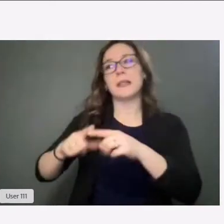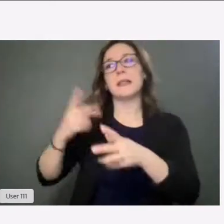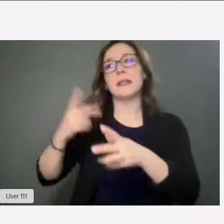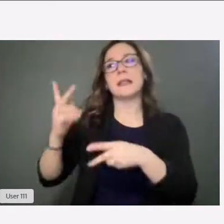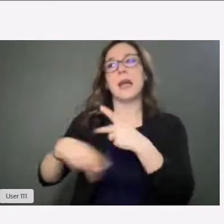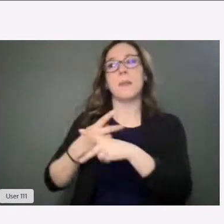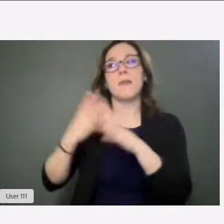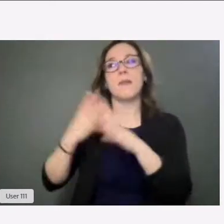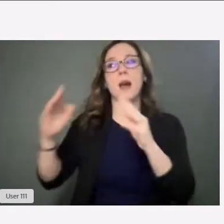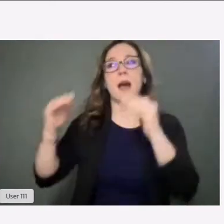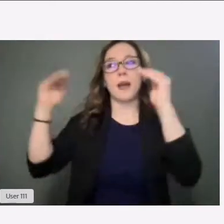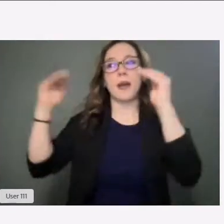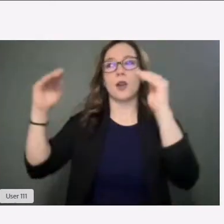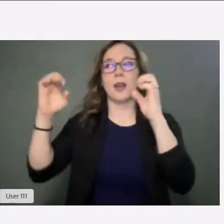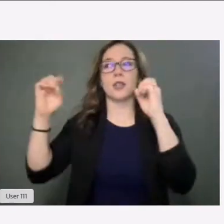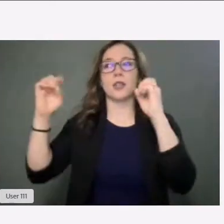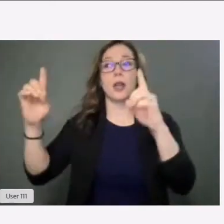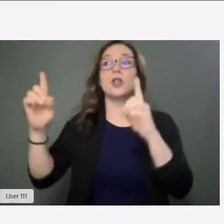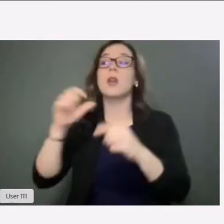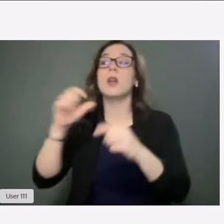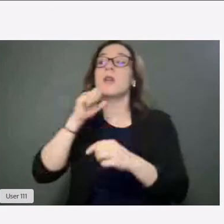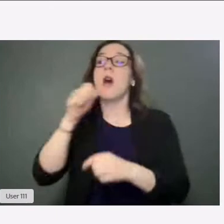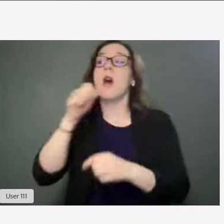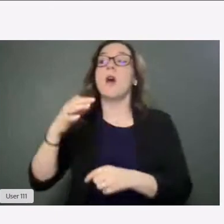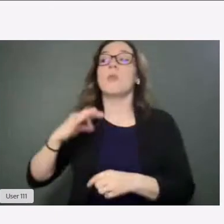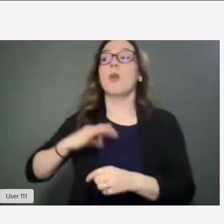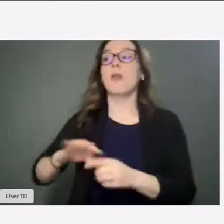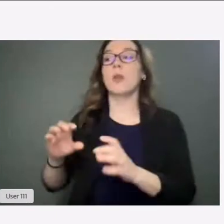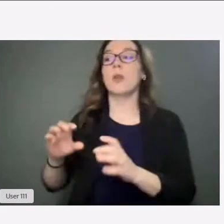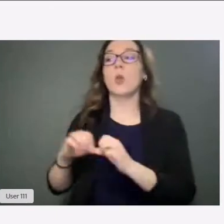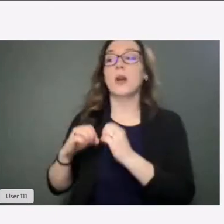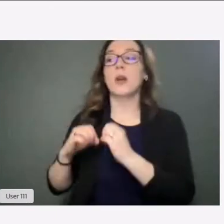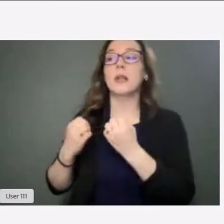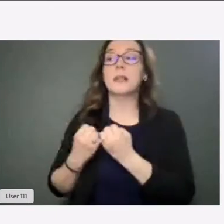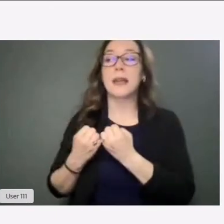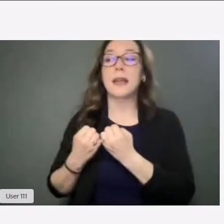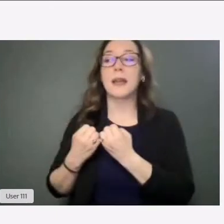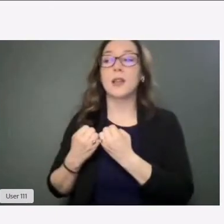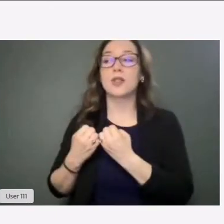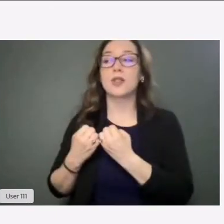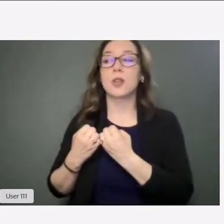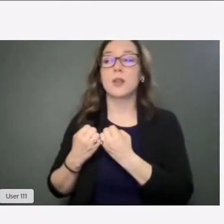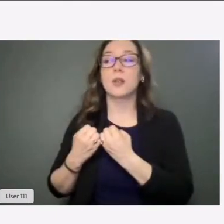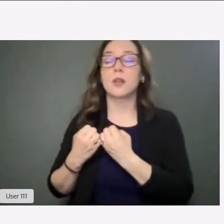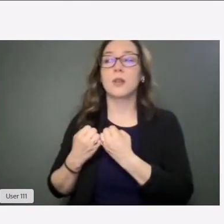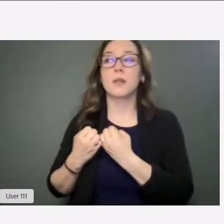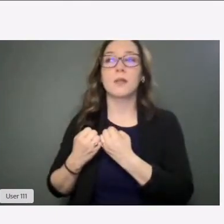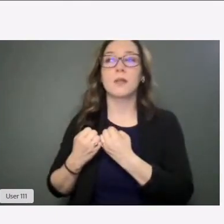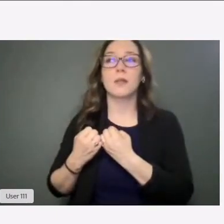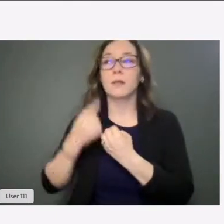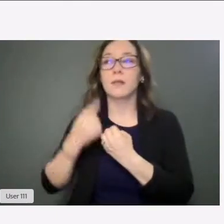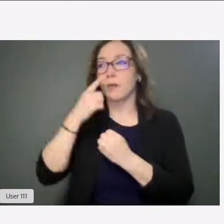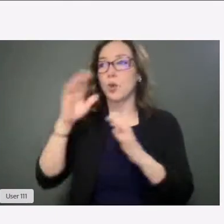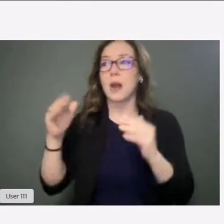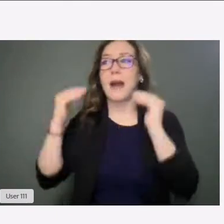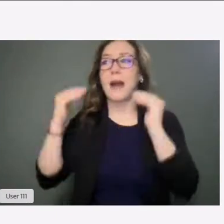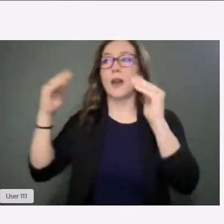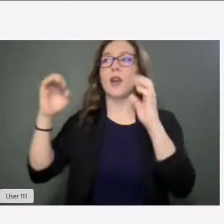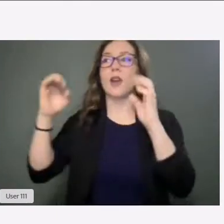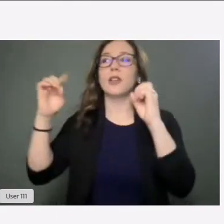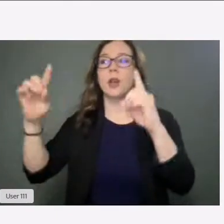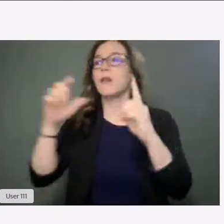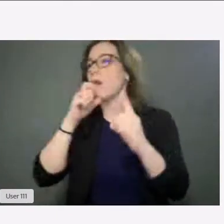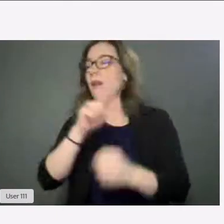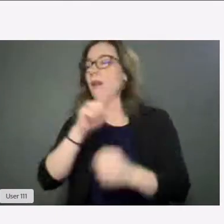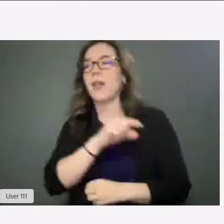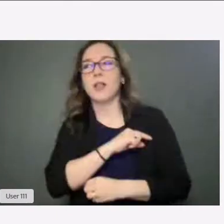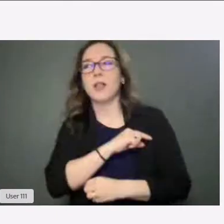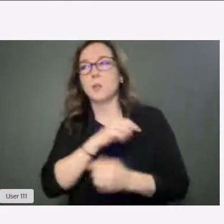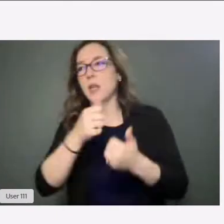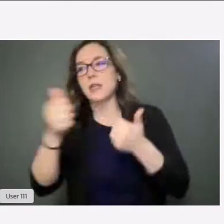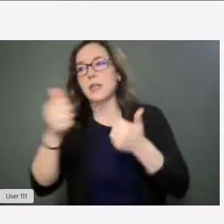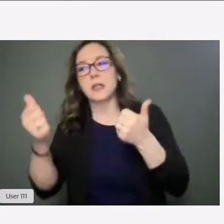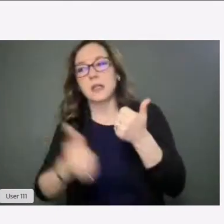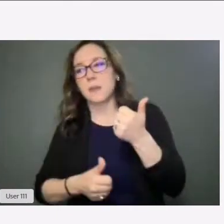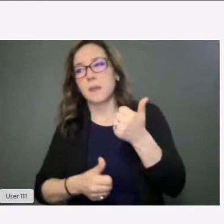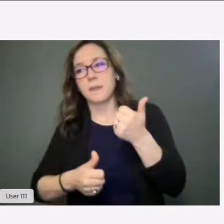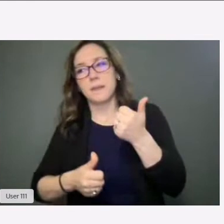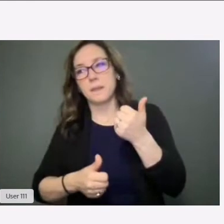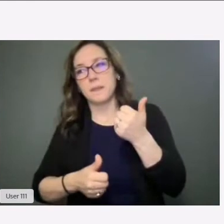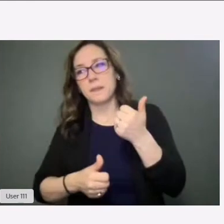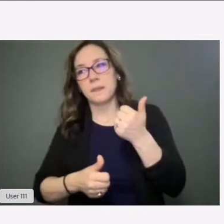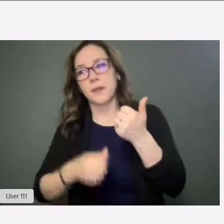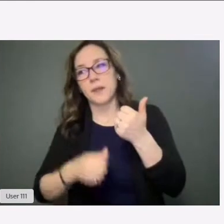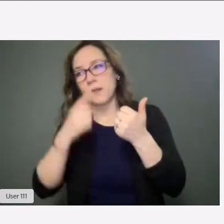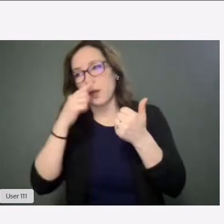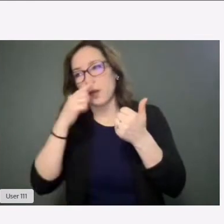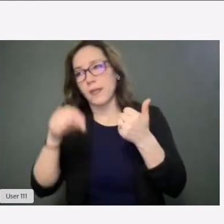if it is kind of a nonprofit organization, higher education, they would not be eligible as a sub-applicant under